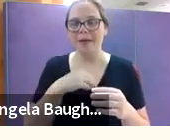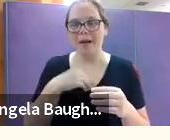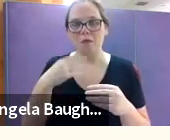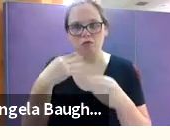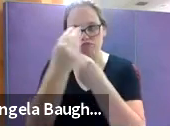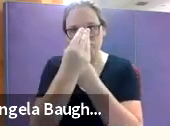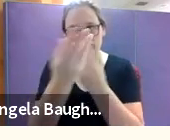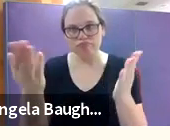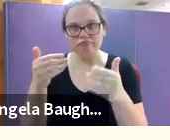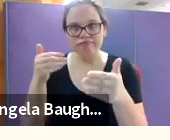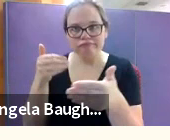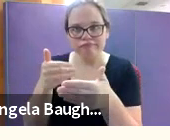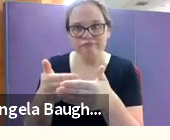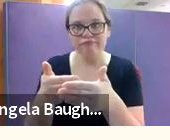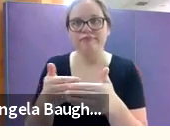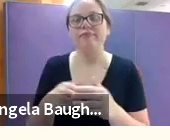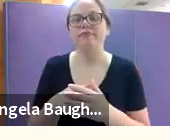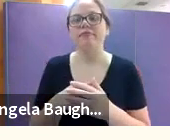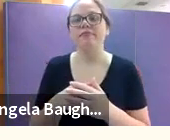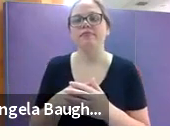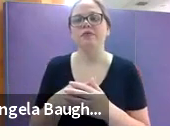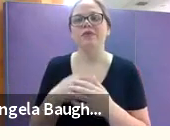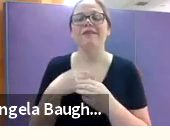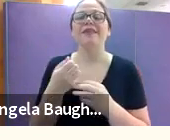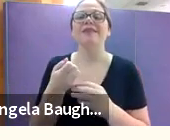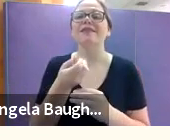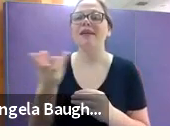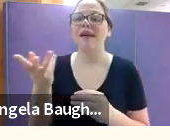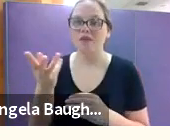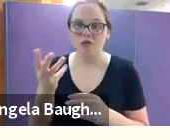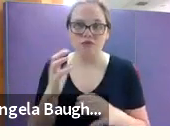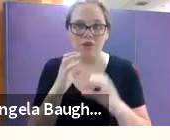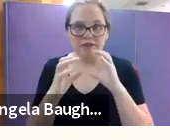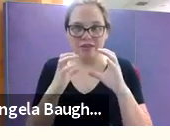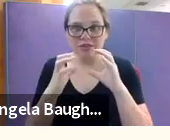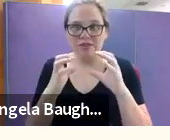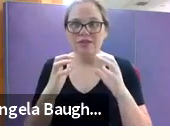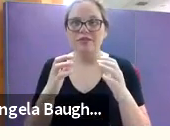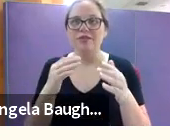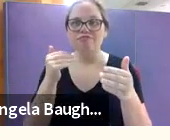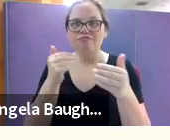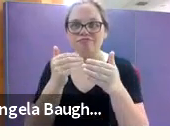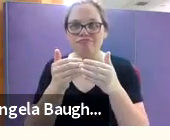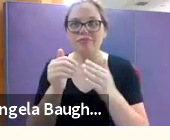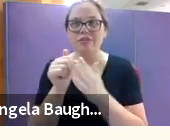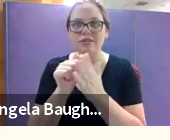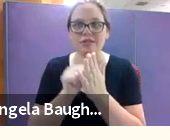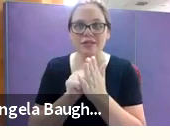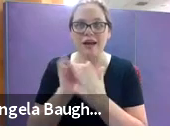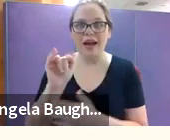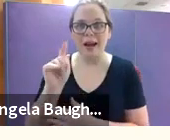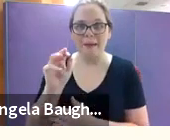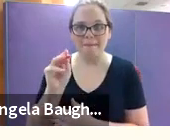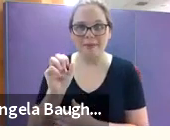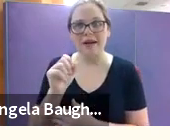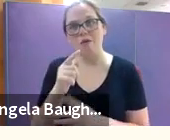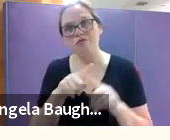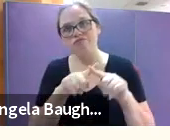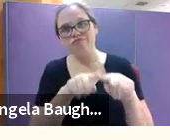date. We've had several conversations about upcoming agenda items, and I will rely on